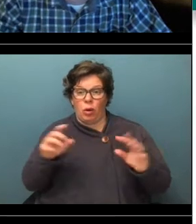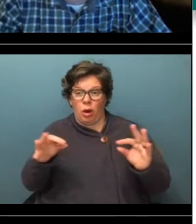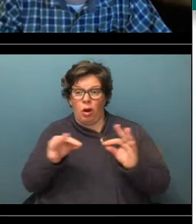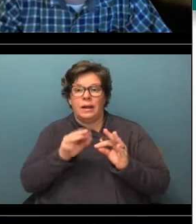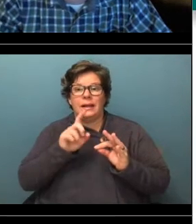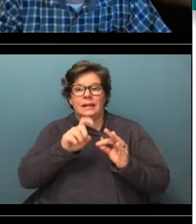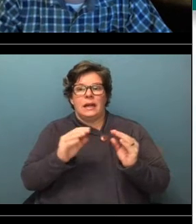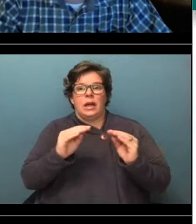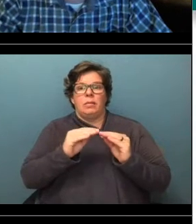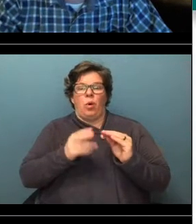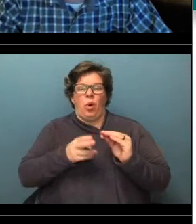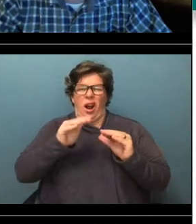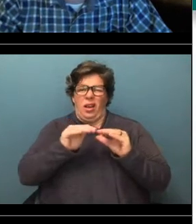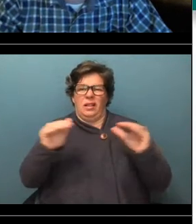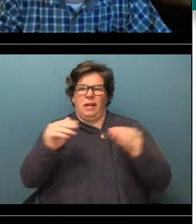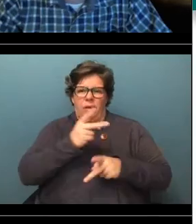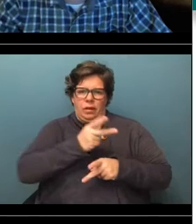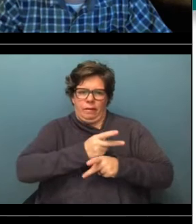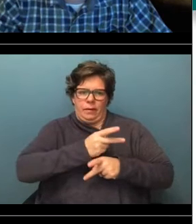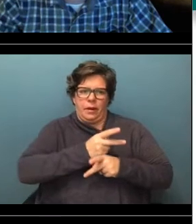a higher level of care.